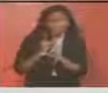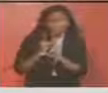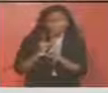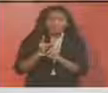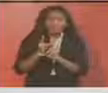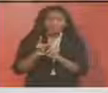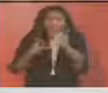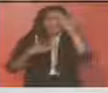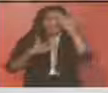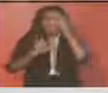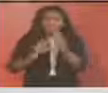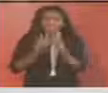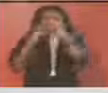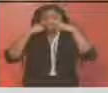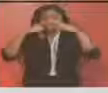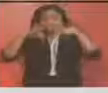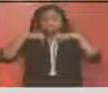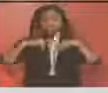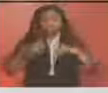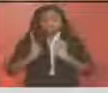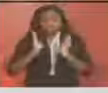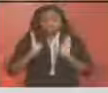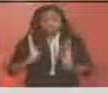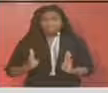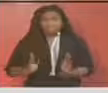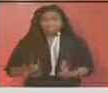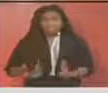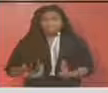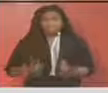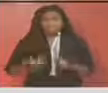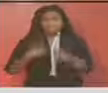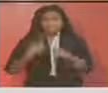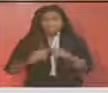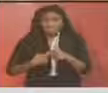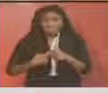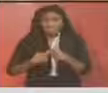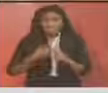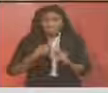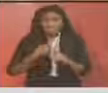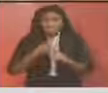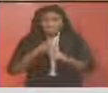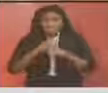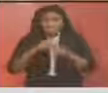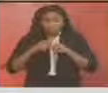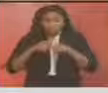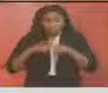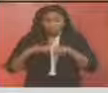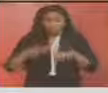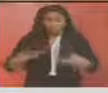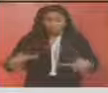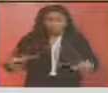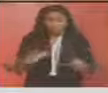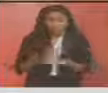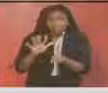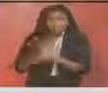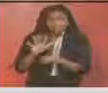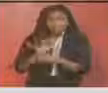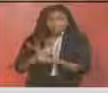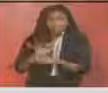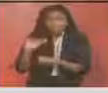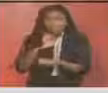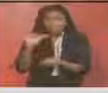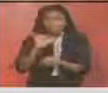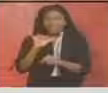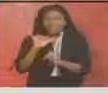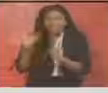it replicates to produce millions of new virus particles. Now, during this process, millions of copies of the virus's